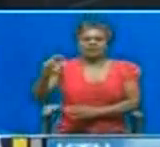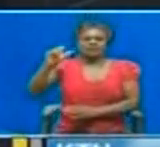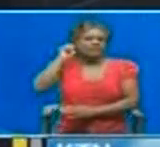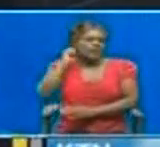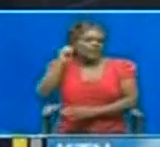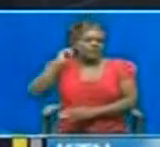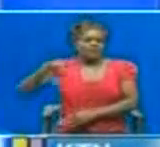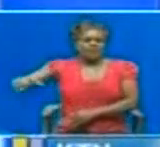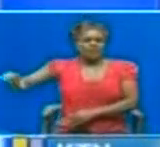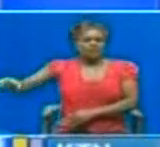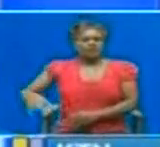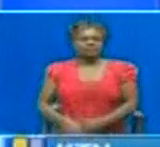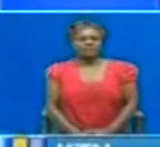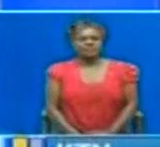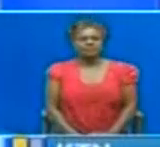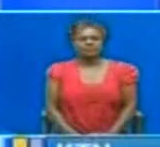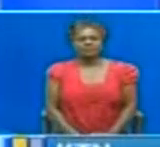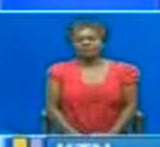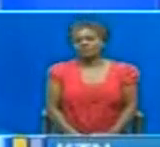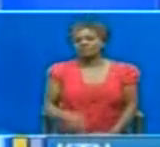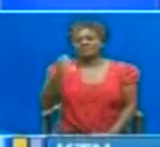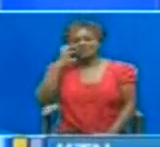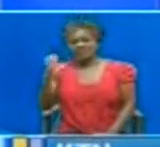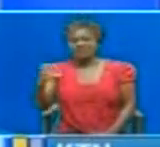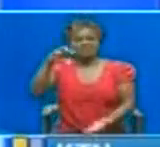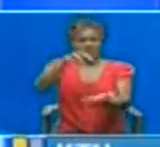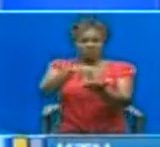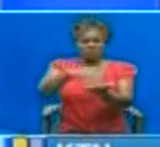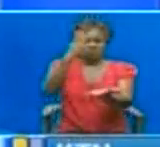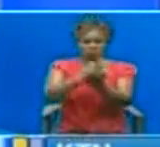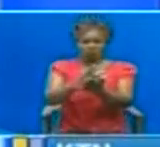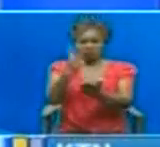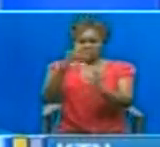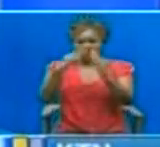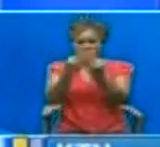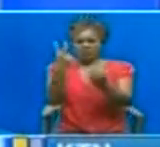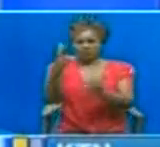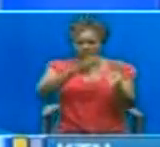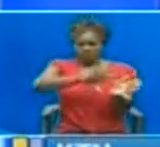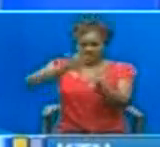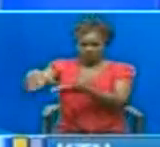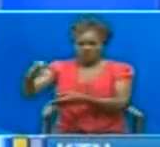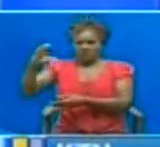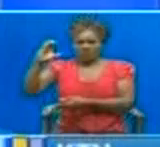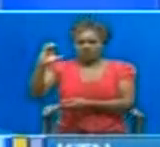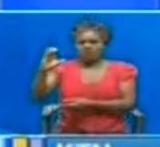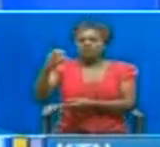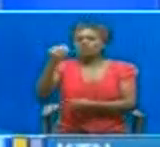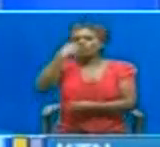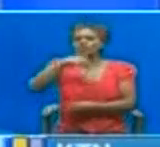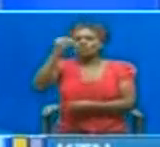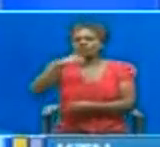Nandi County. Sad situation for those two families. Now, the Consumer Federation of Kenya is